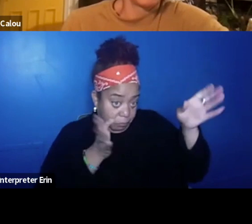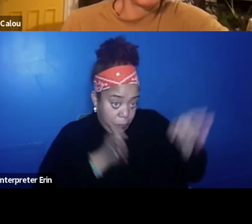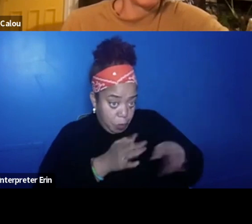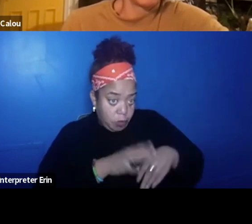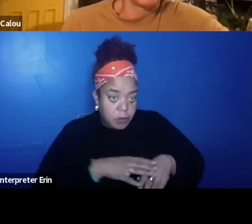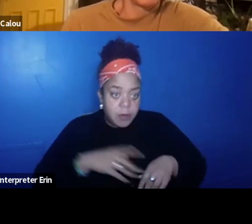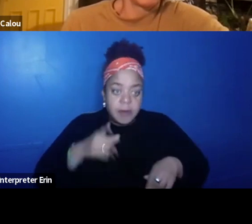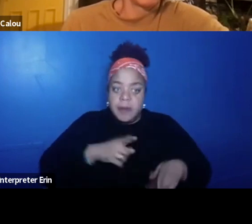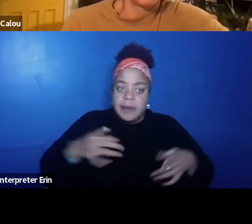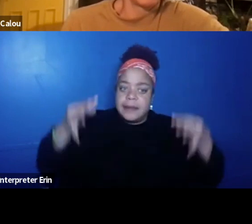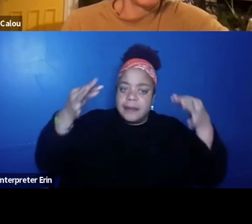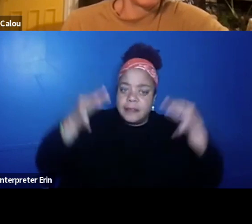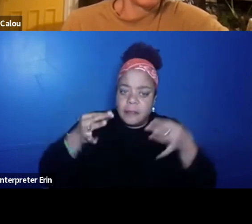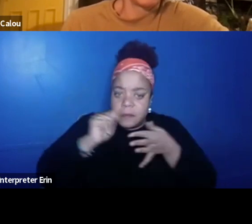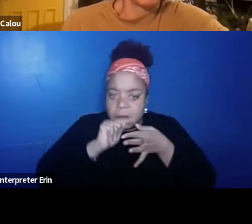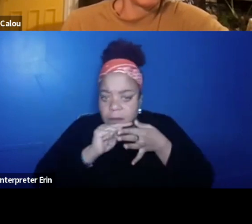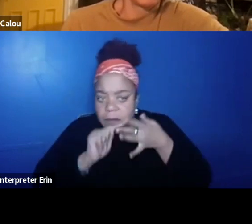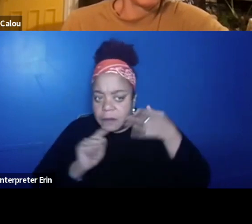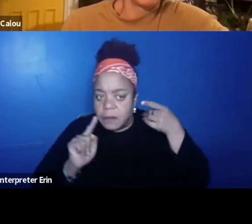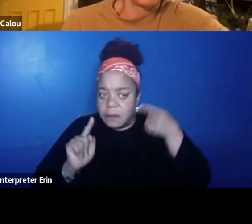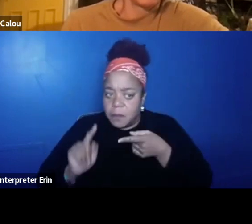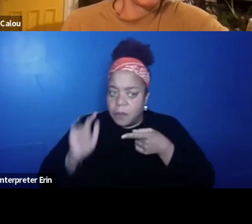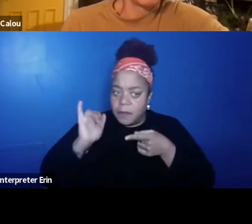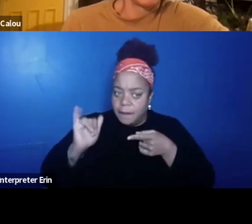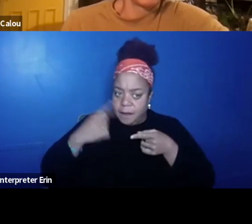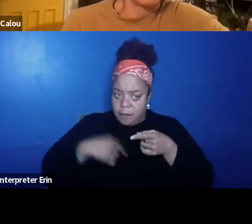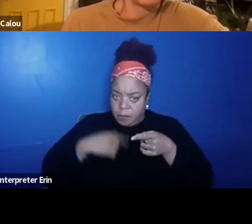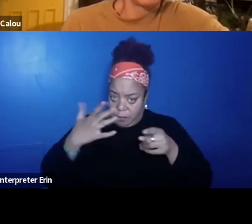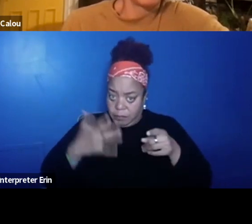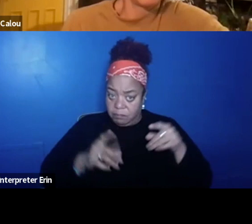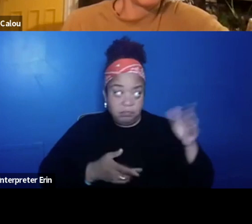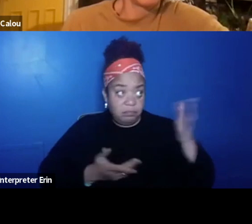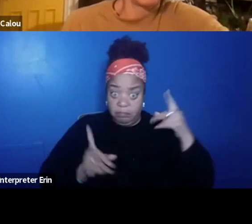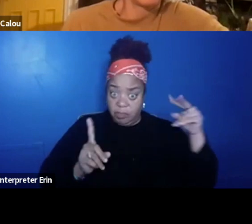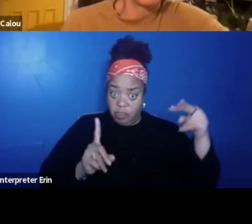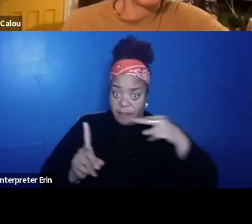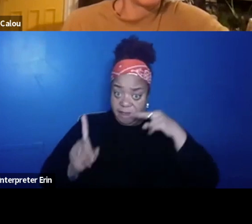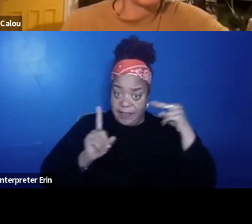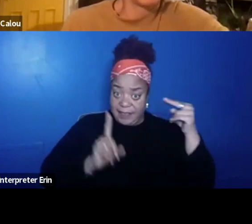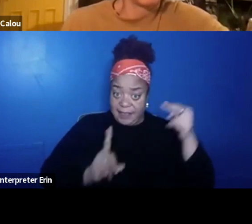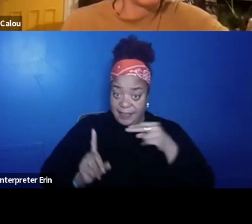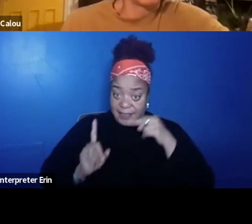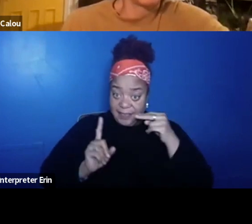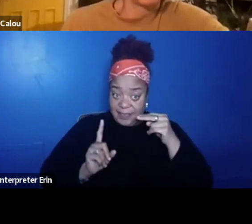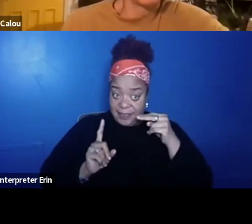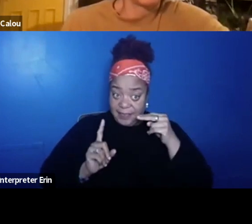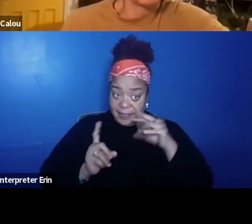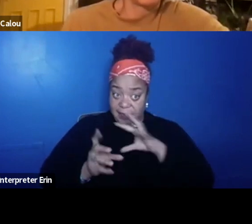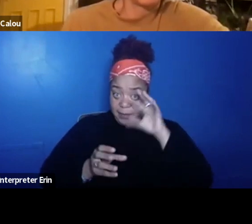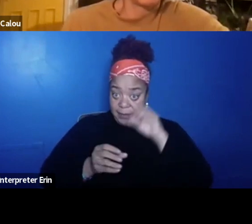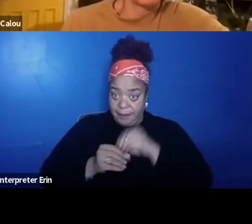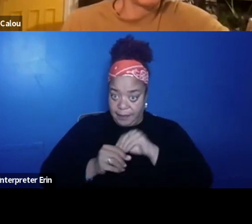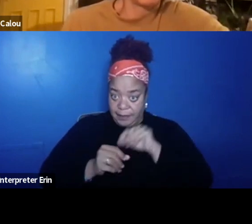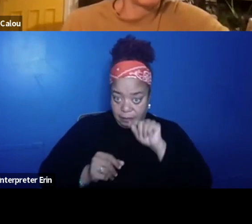surveillance in and where we have decision-making, we have important decisions to make and it is required for us to be